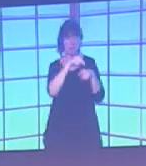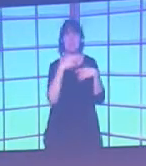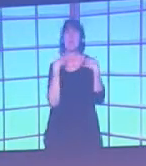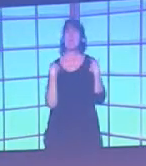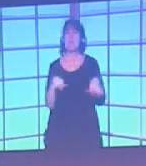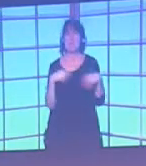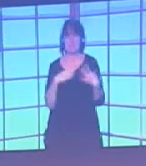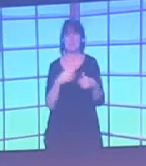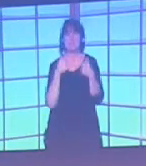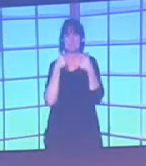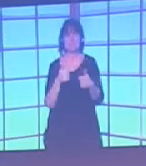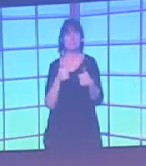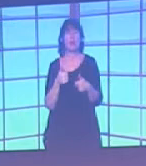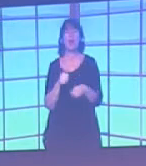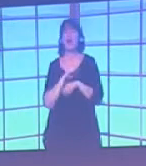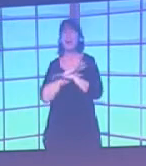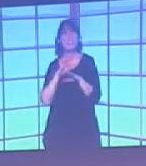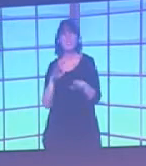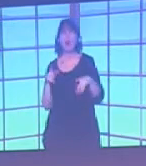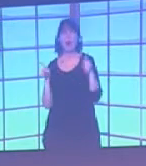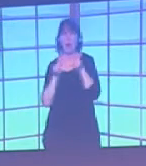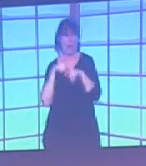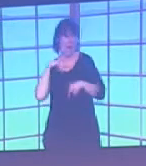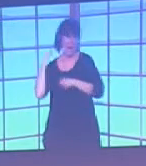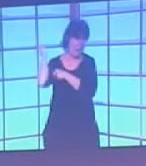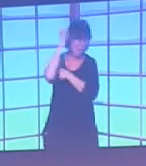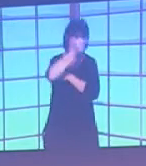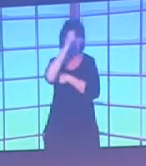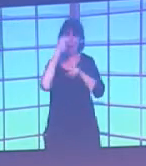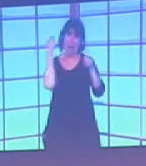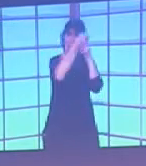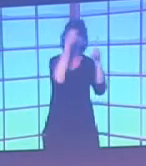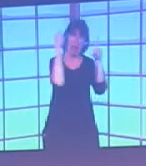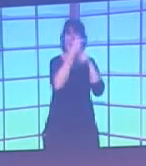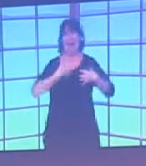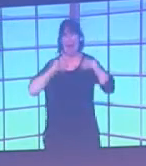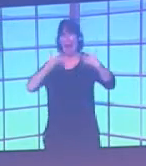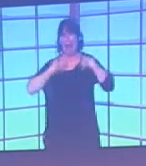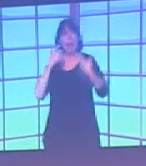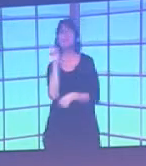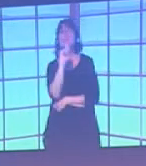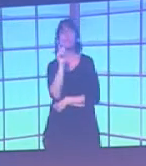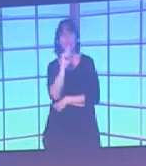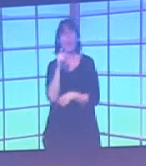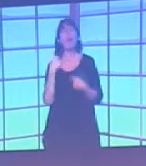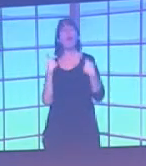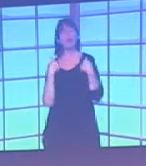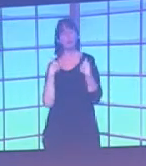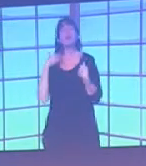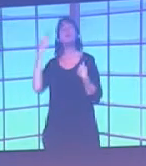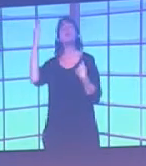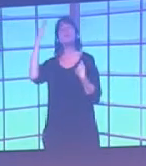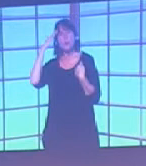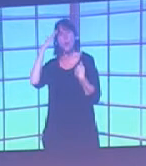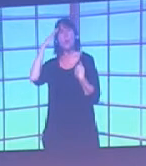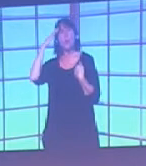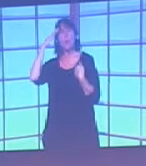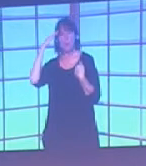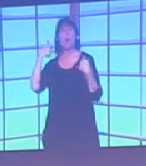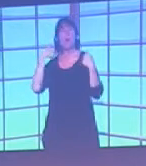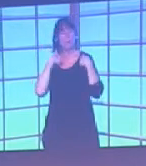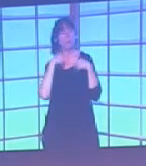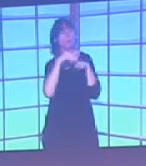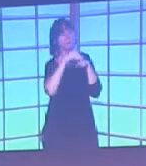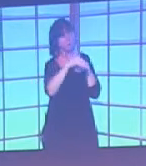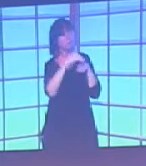to, this isn't about beating everybody over the head with a stick. It's about raising those issues that we know best about and